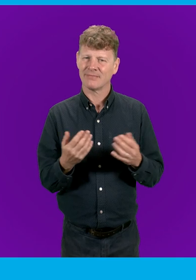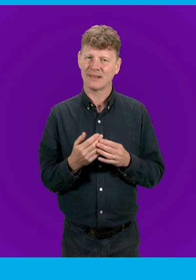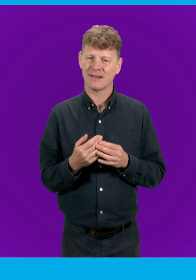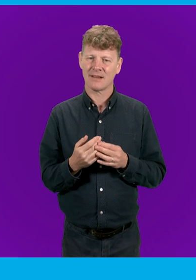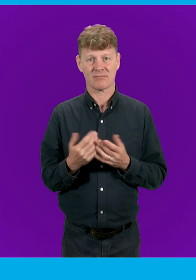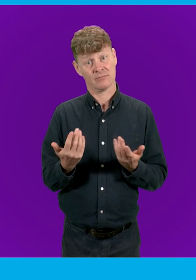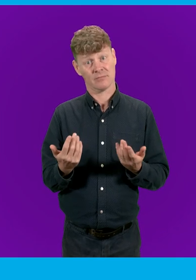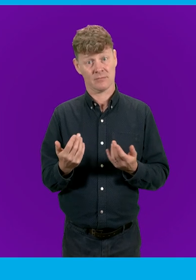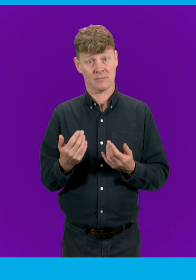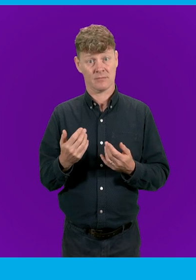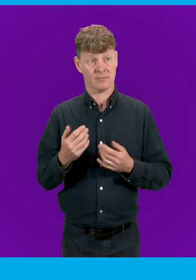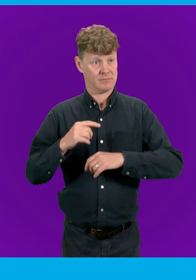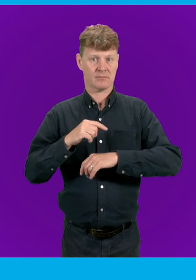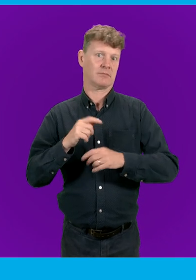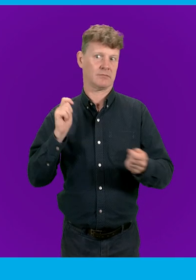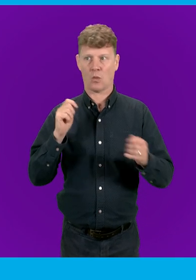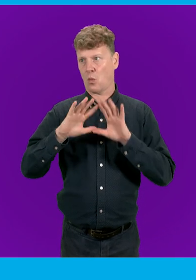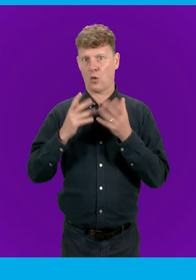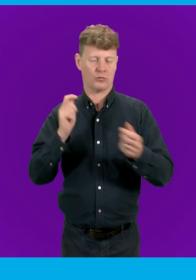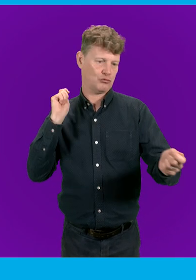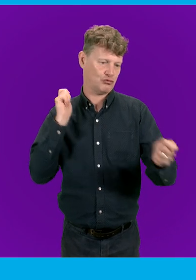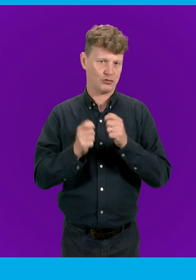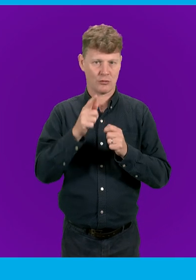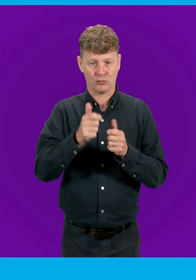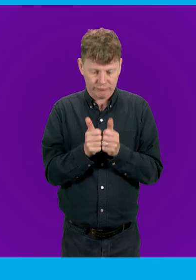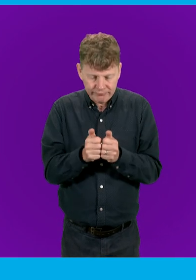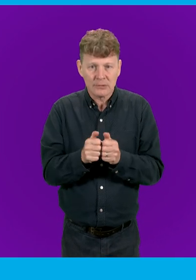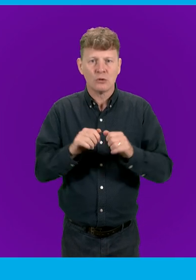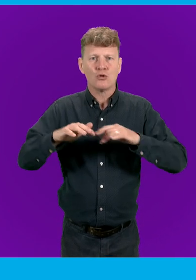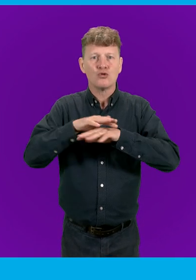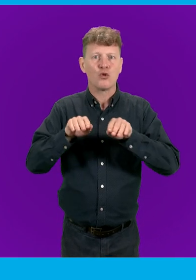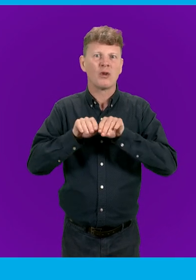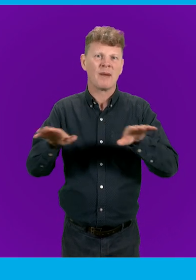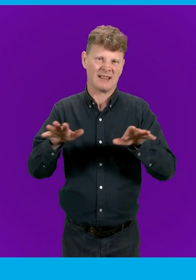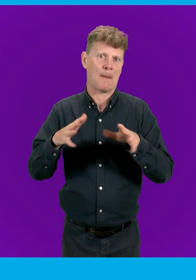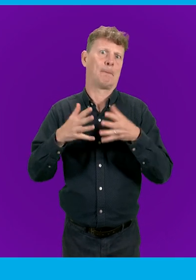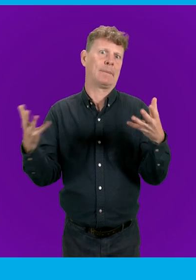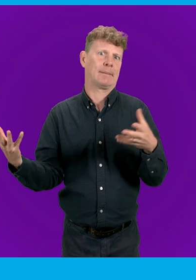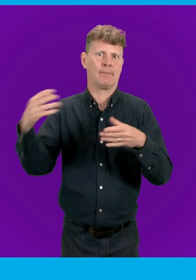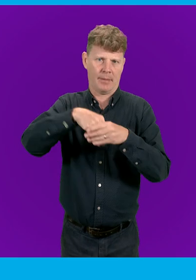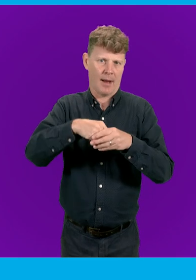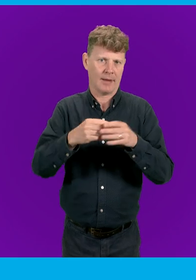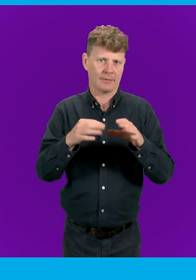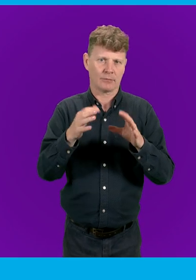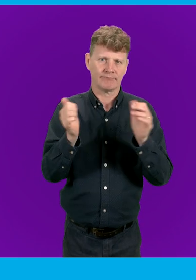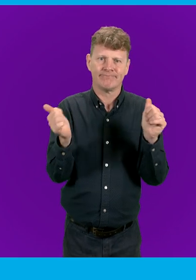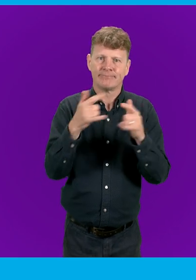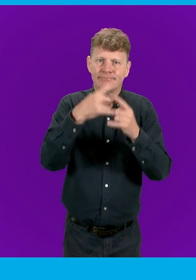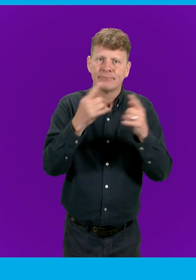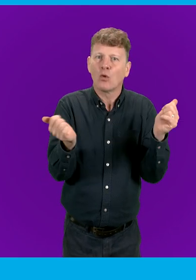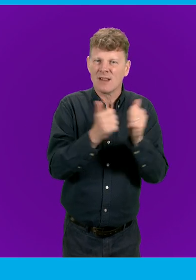times change and social media has become such a large part of it, and I think that that's quite often not mentioned in terms of